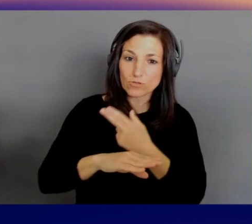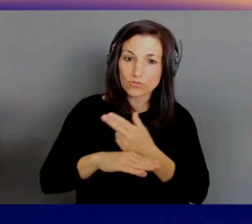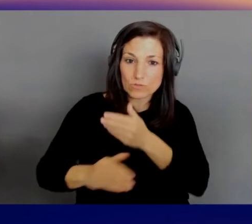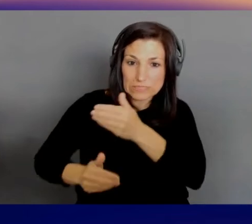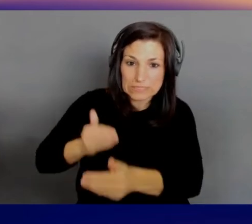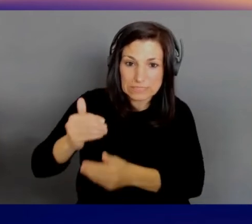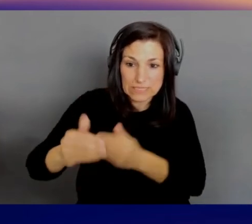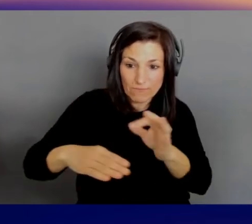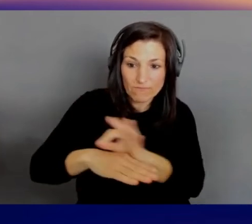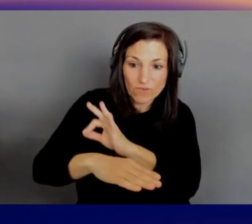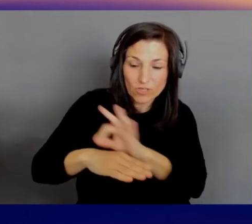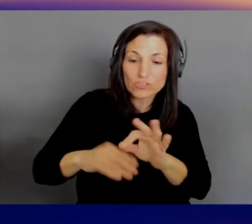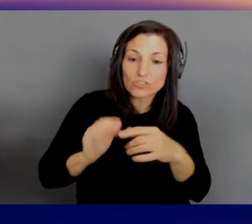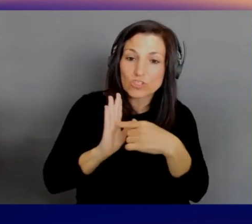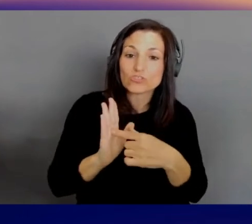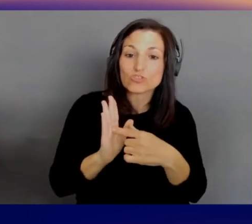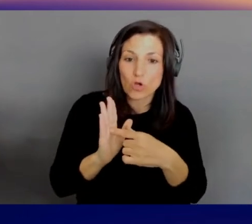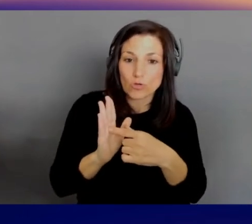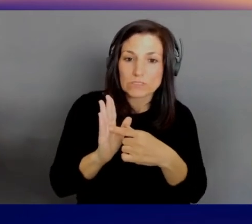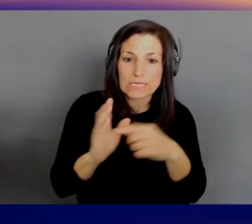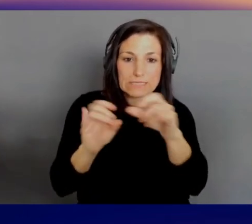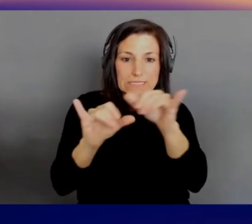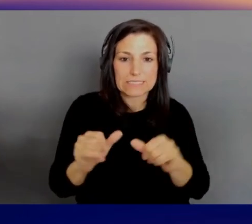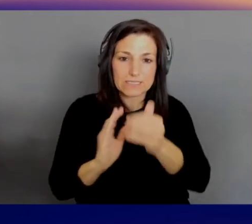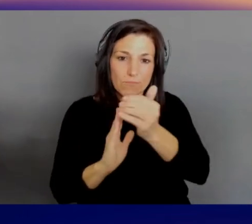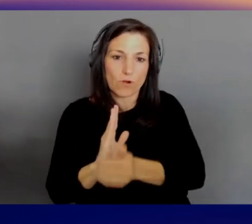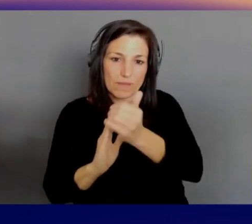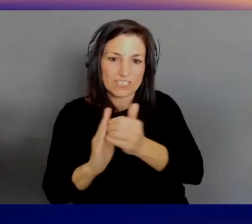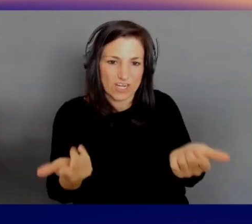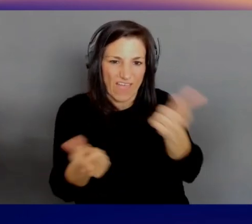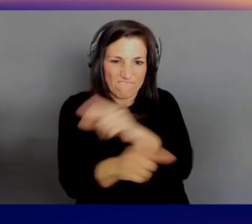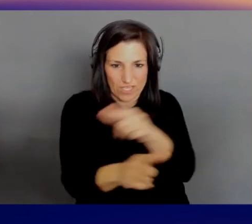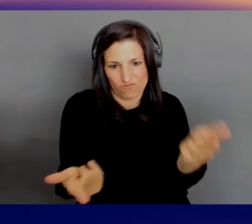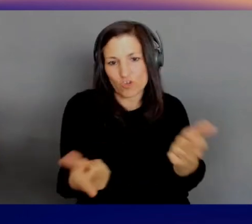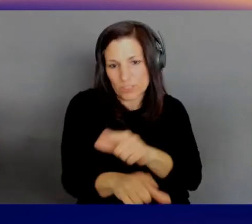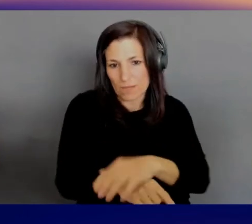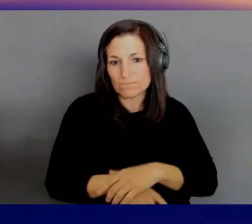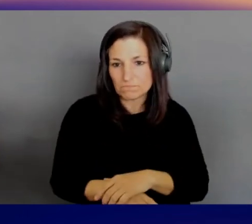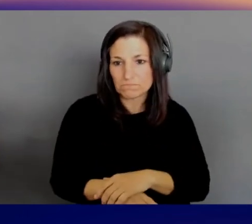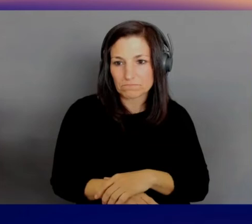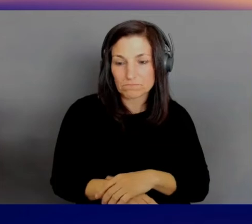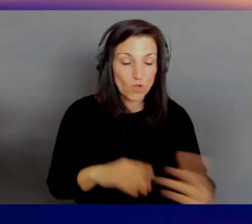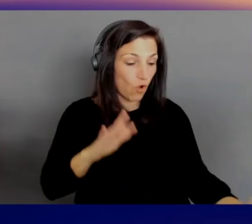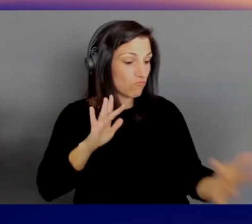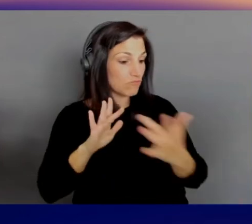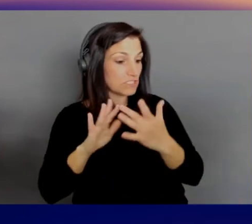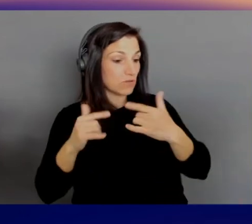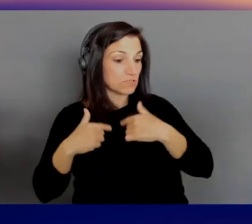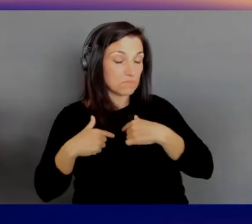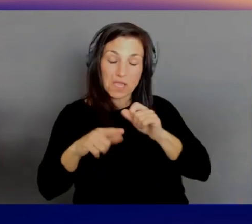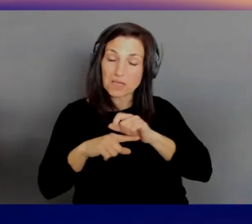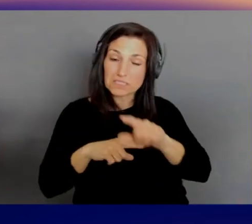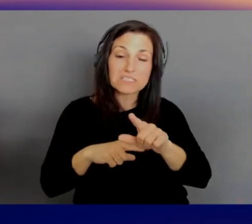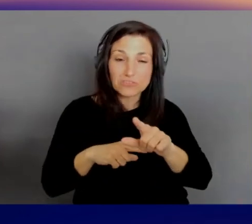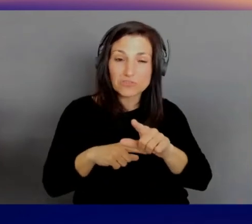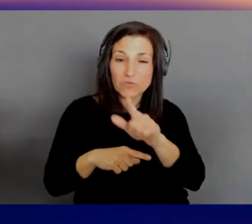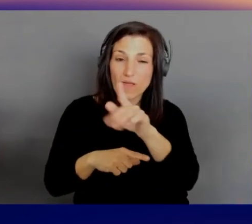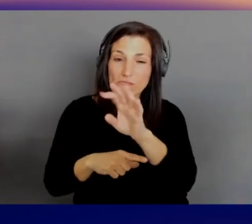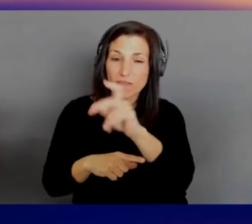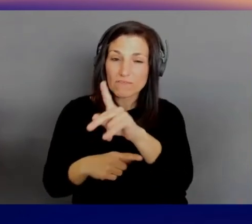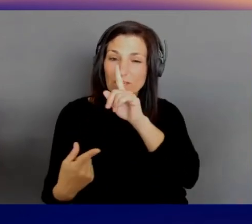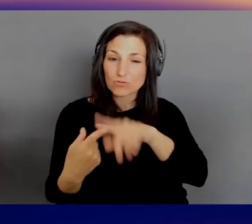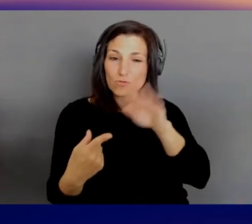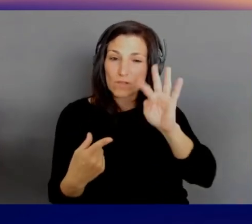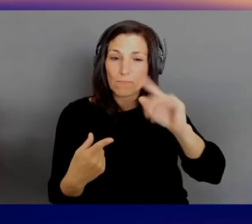SSM automation and vice versa. Oh, wow. So I can reach out to me. I'll send you the link to the blog. I'll tweet about it so you can have the